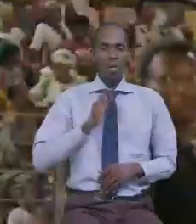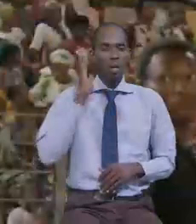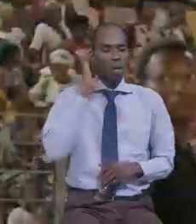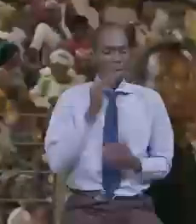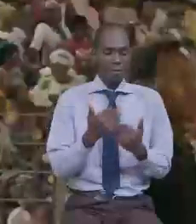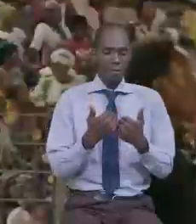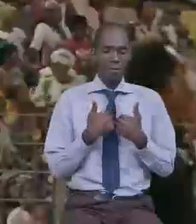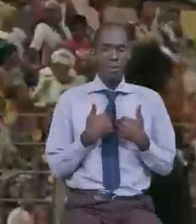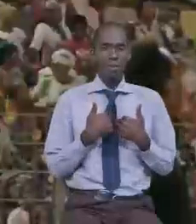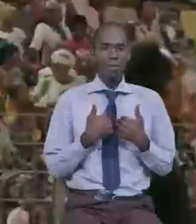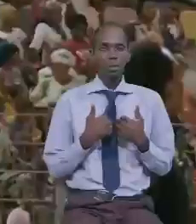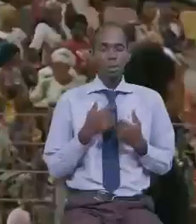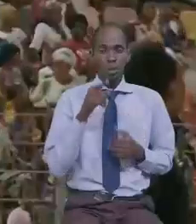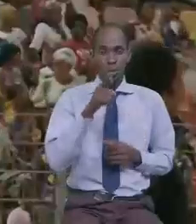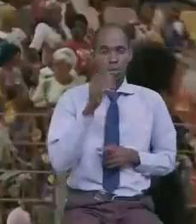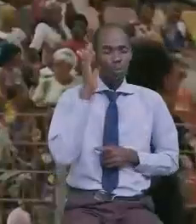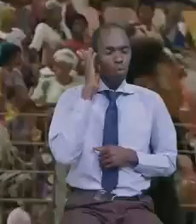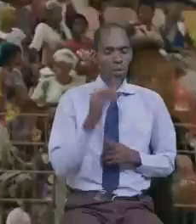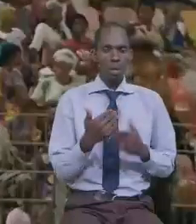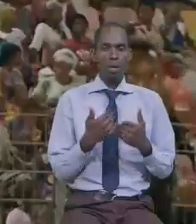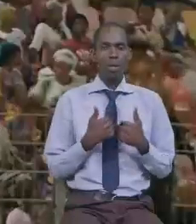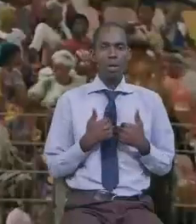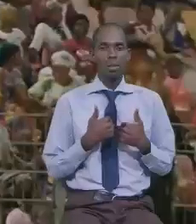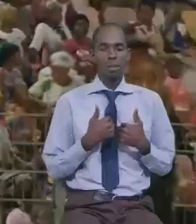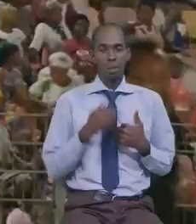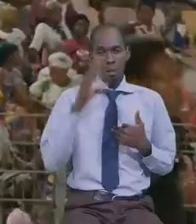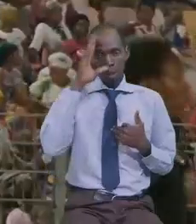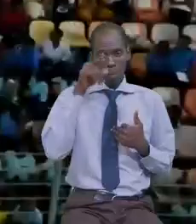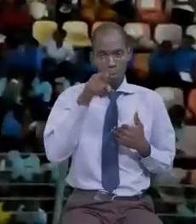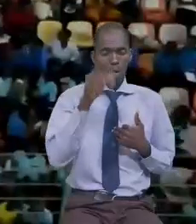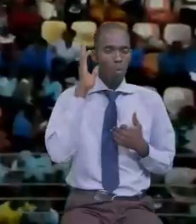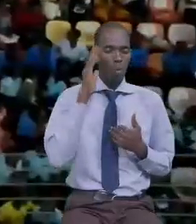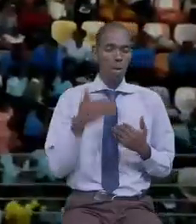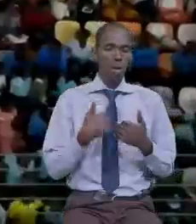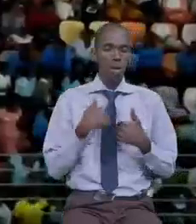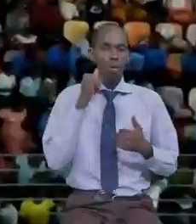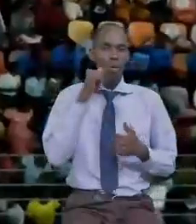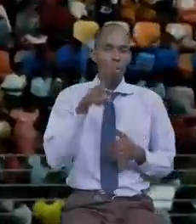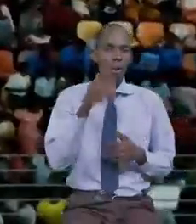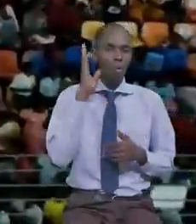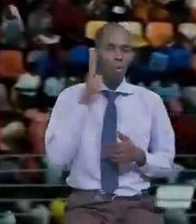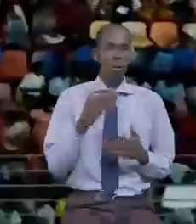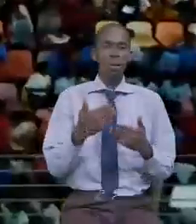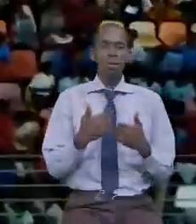You will have. He shall have. She shall